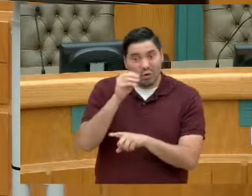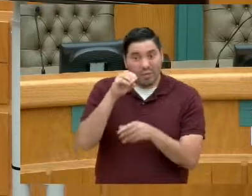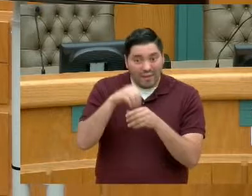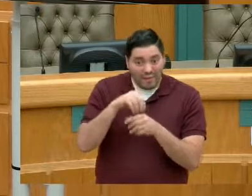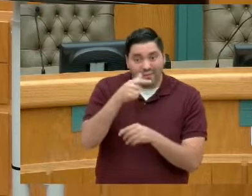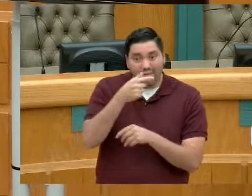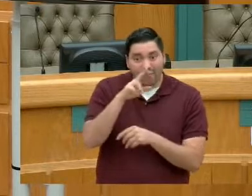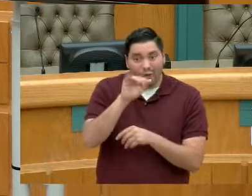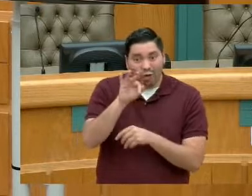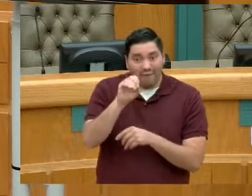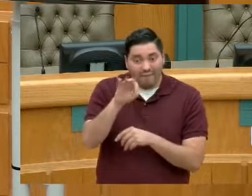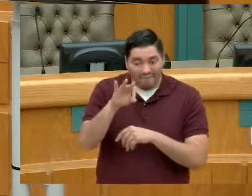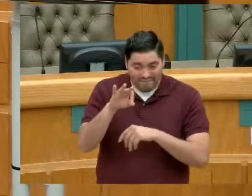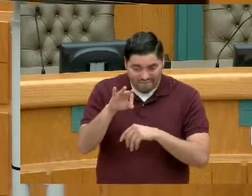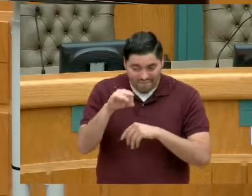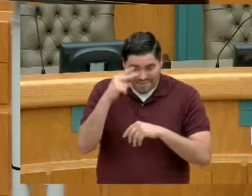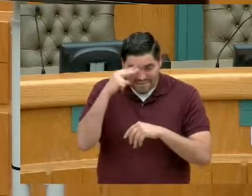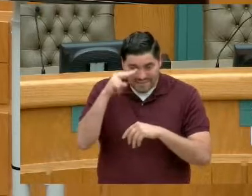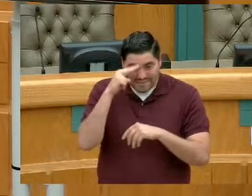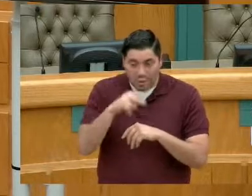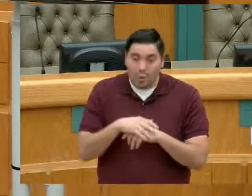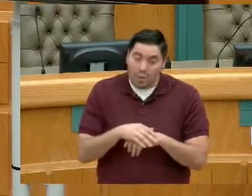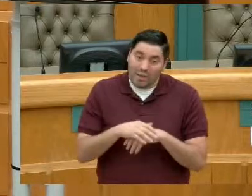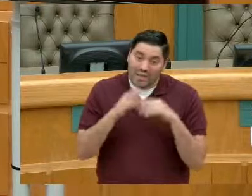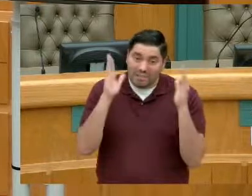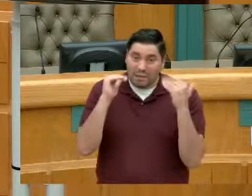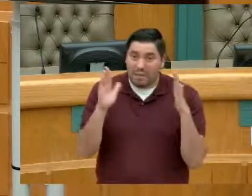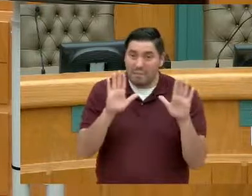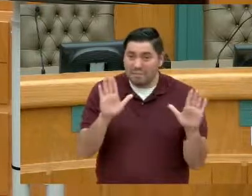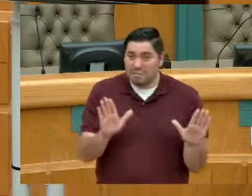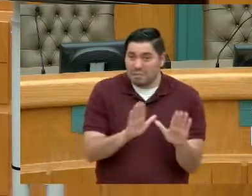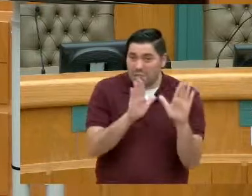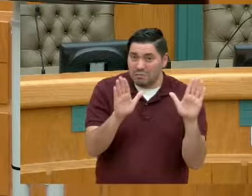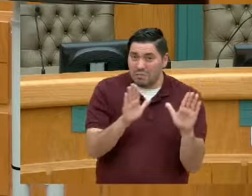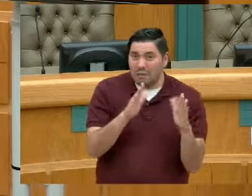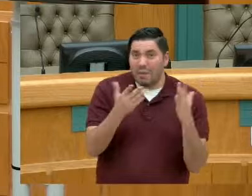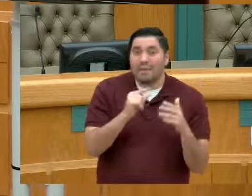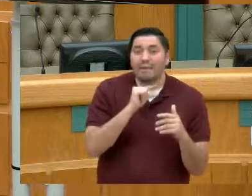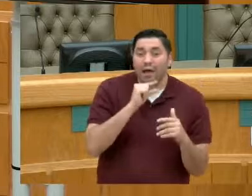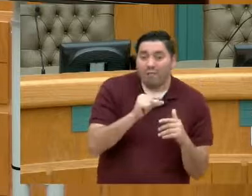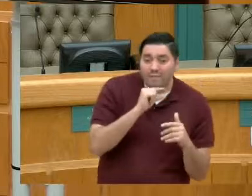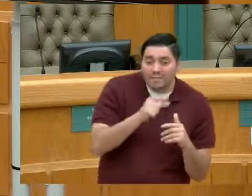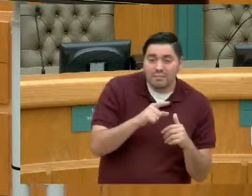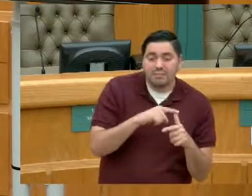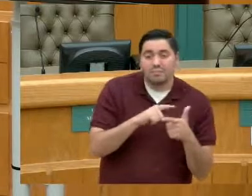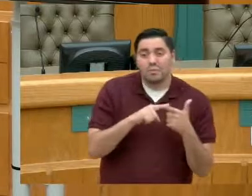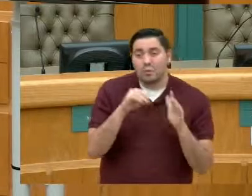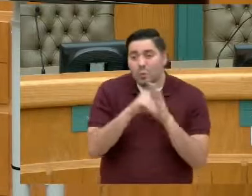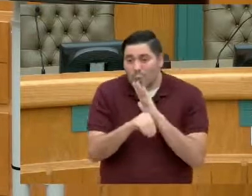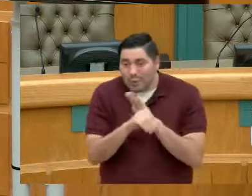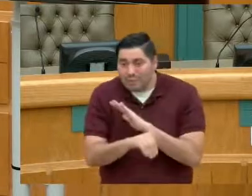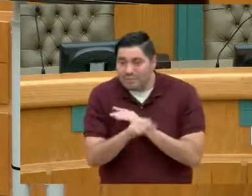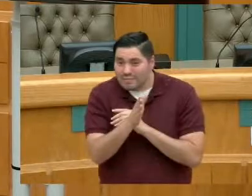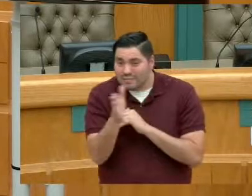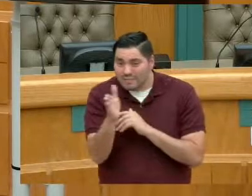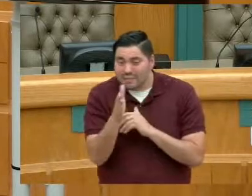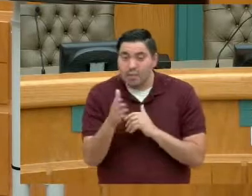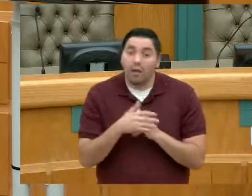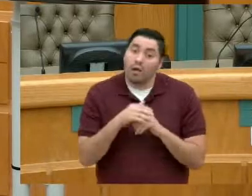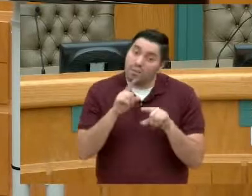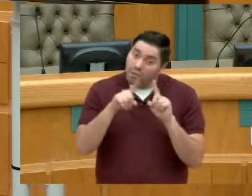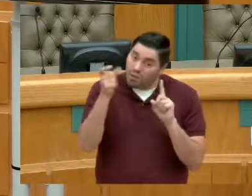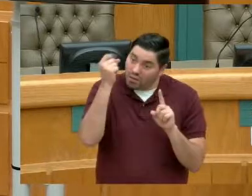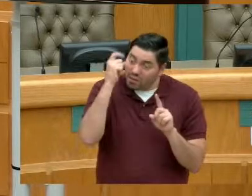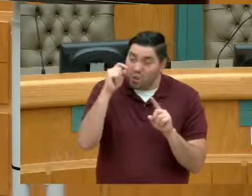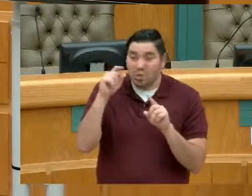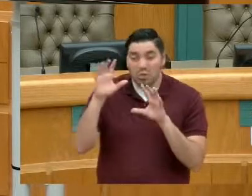Mexico. It is expected to make landfall near Sunday, somewhere between Galveston and New Orleans. But remember, storms can be